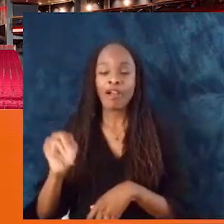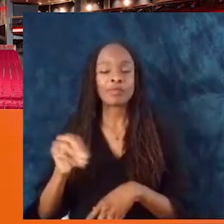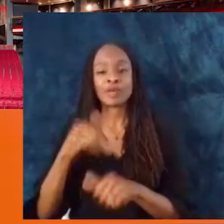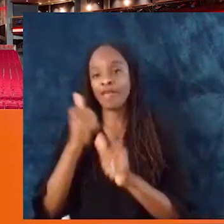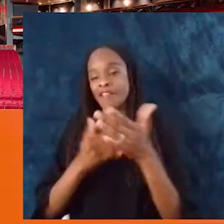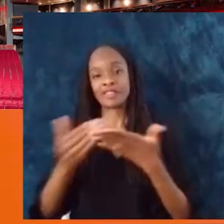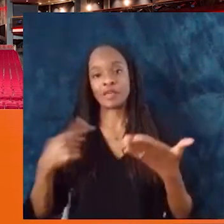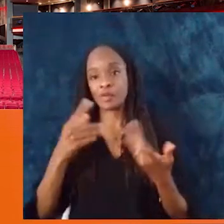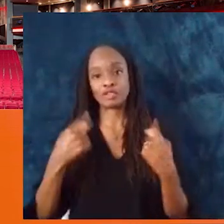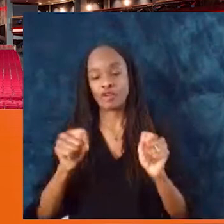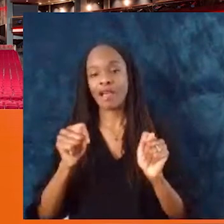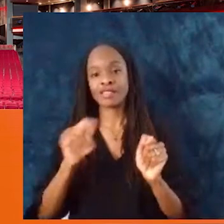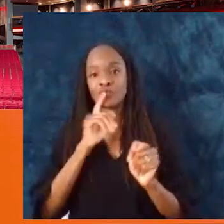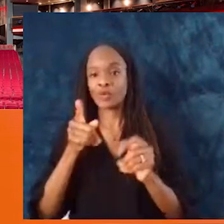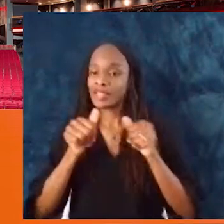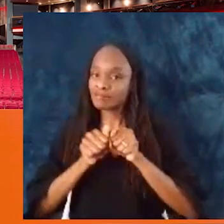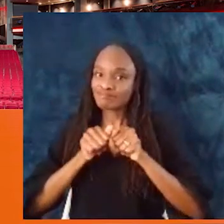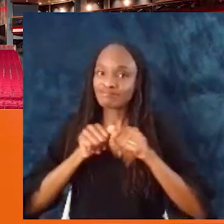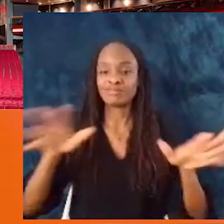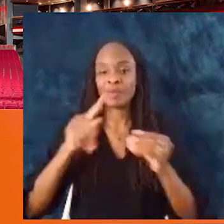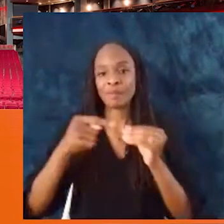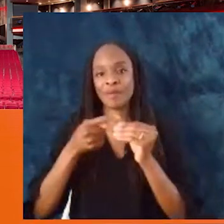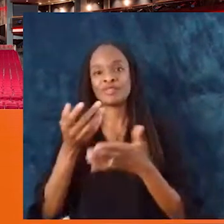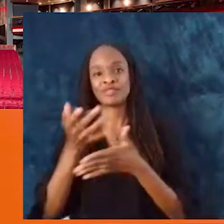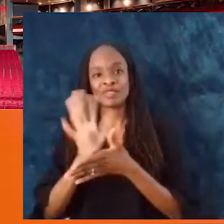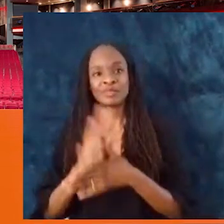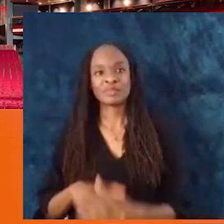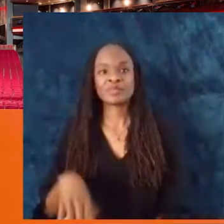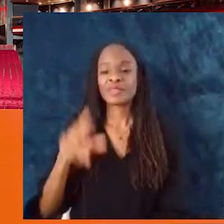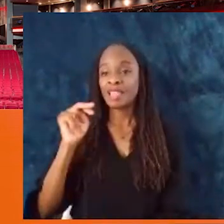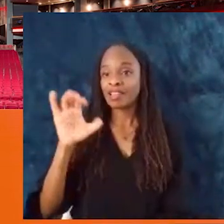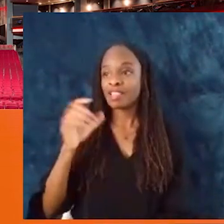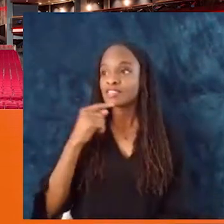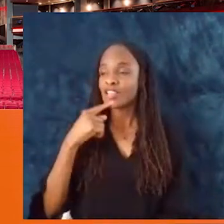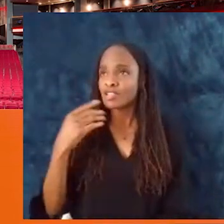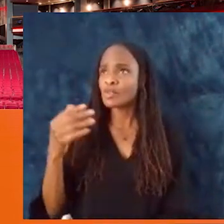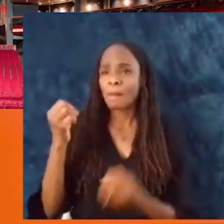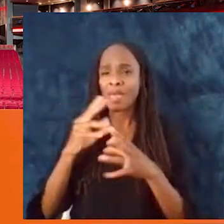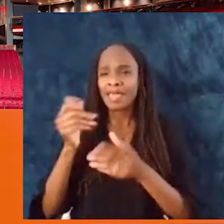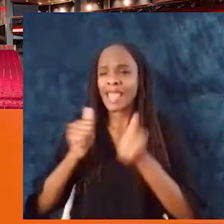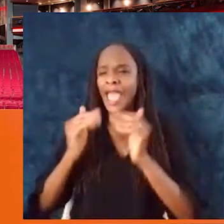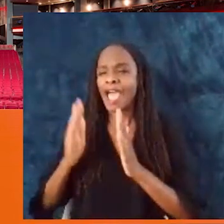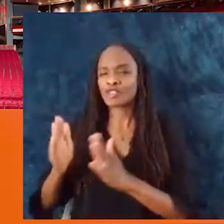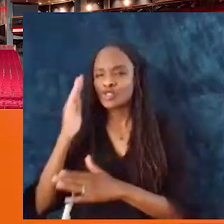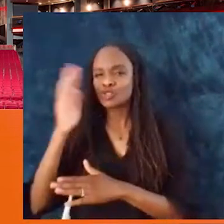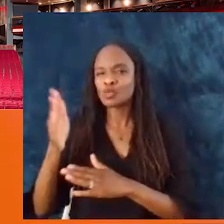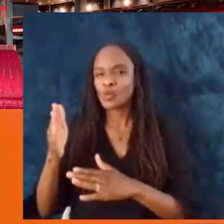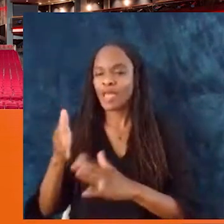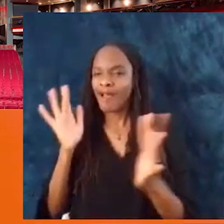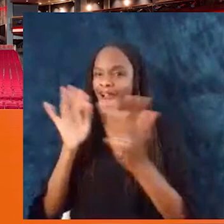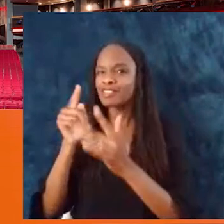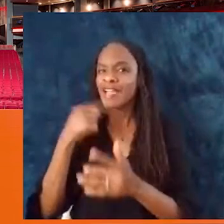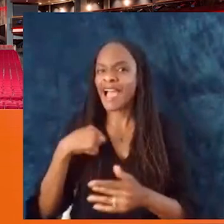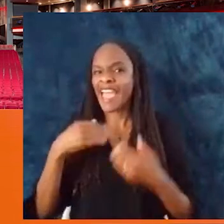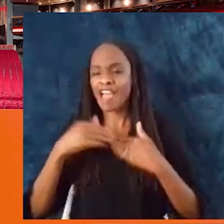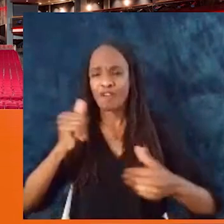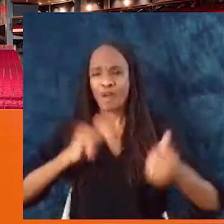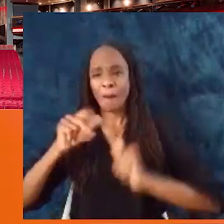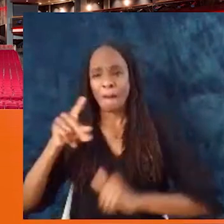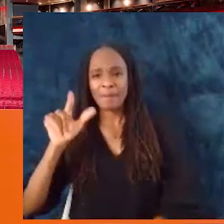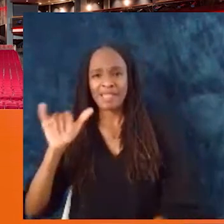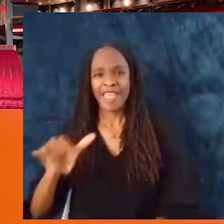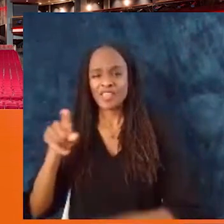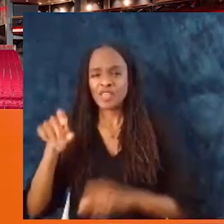there. You hear that? We got a lot of actors right now going to be hitting you up like, hey, I got a play coming out here. Do a little marketing for